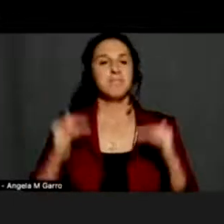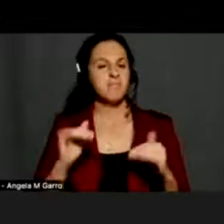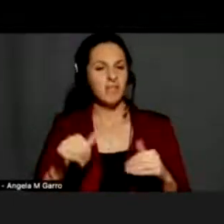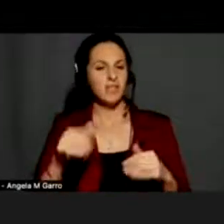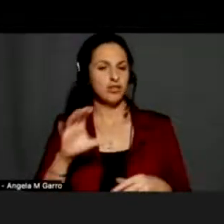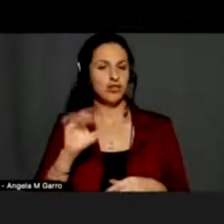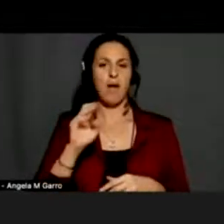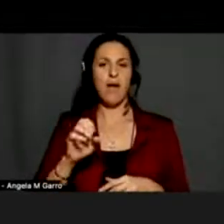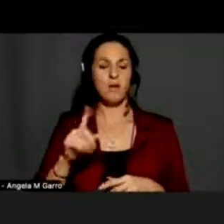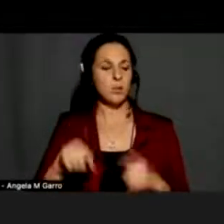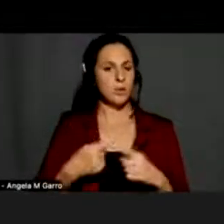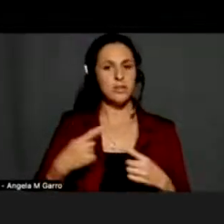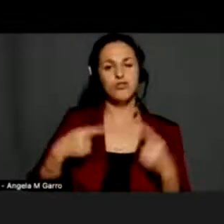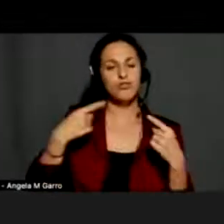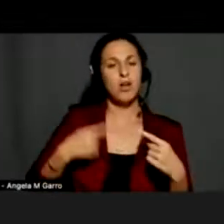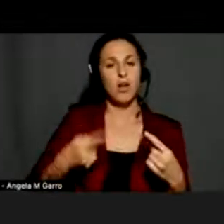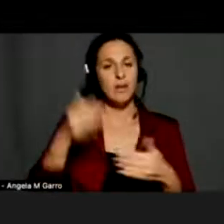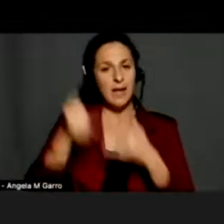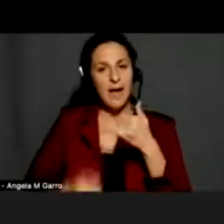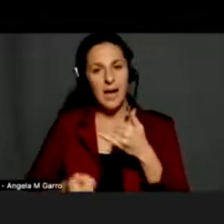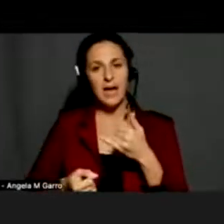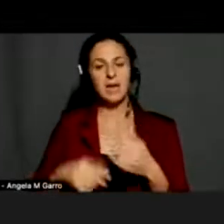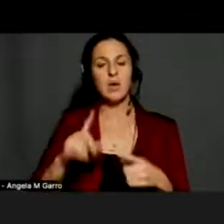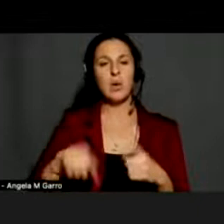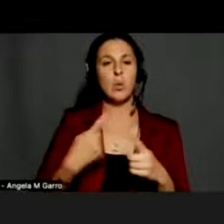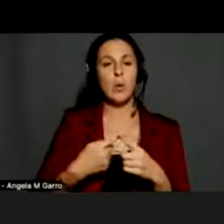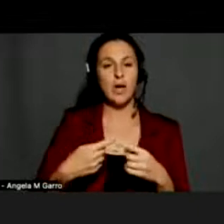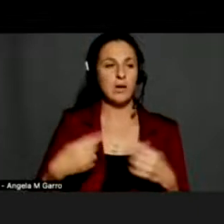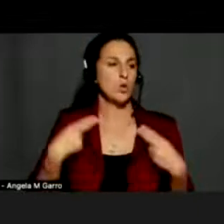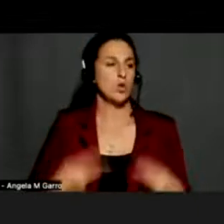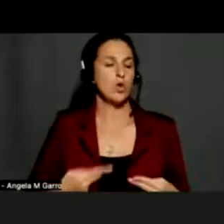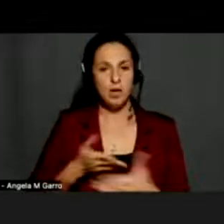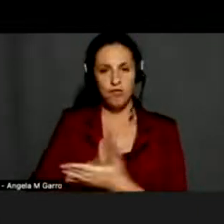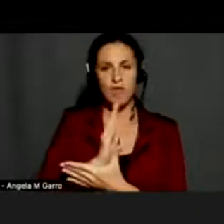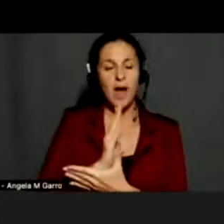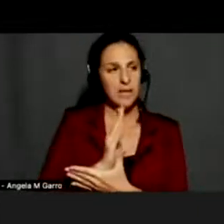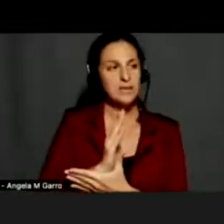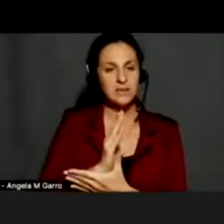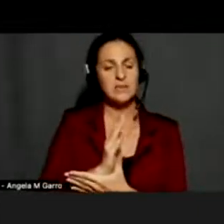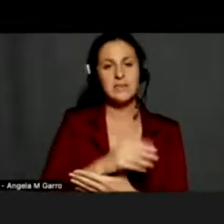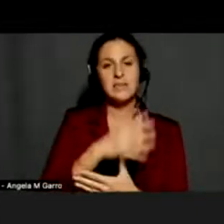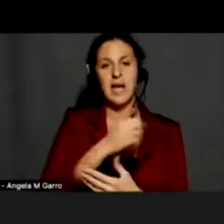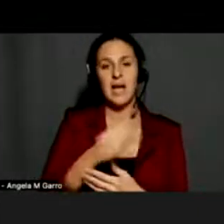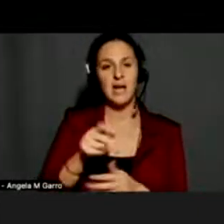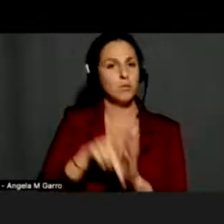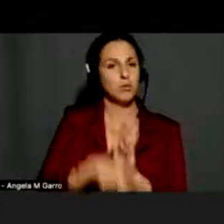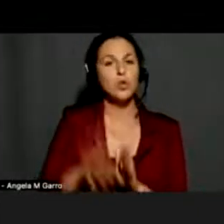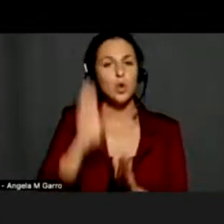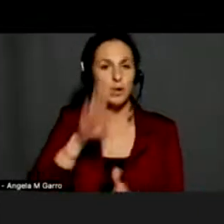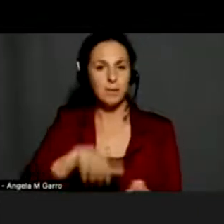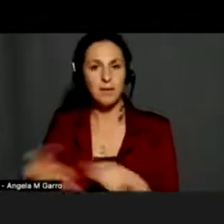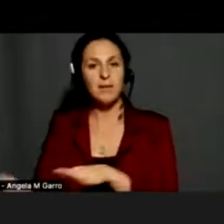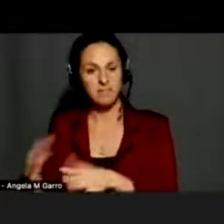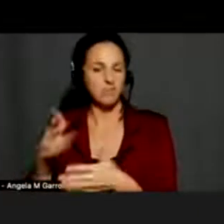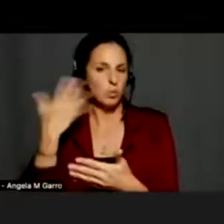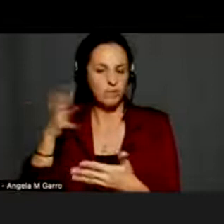ends with the enthronement of human rights, racial persecution will be ended. And I think that's, was valid then,